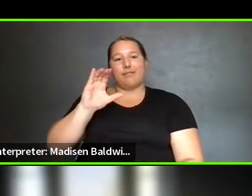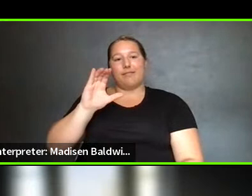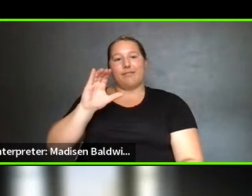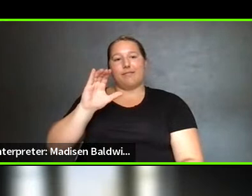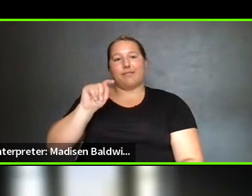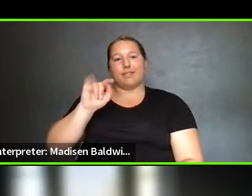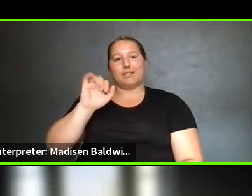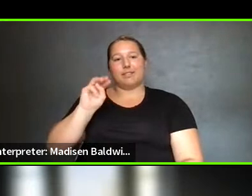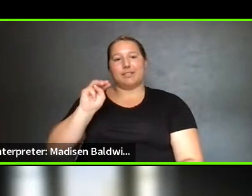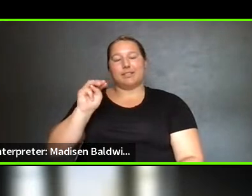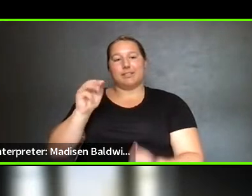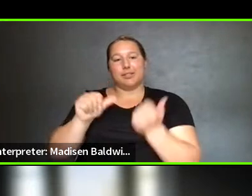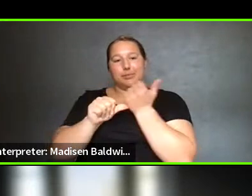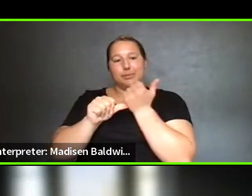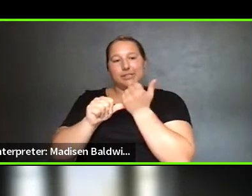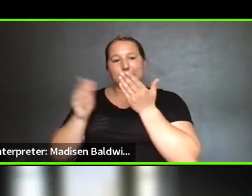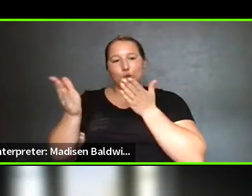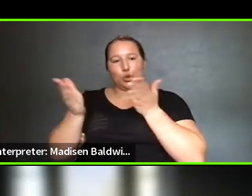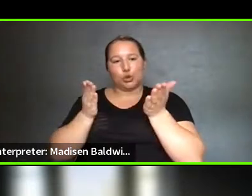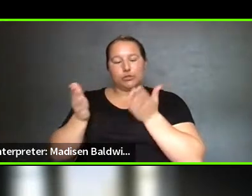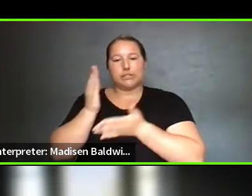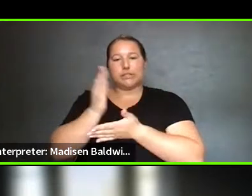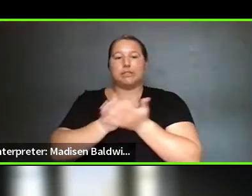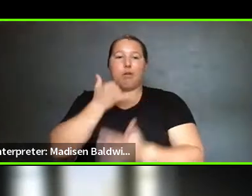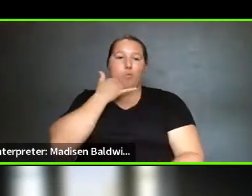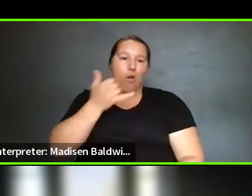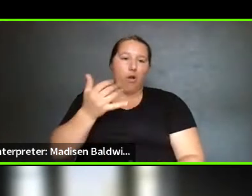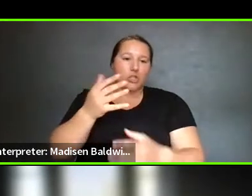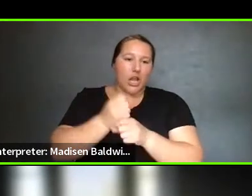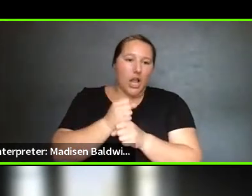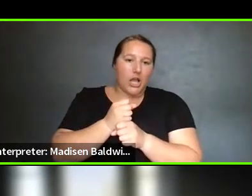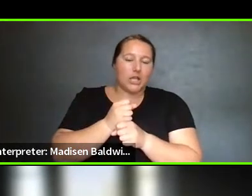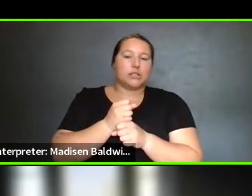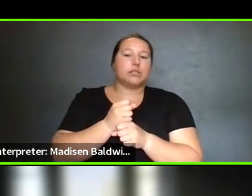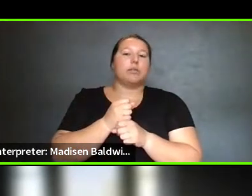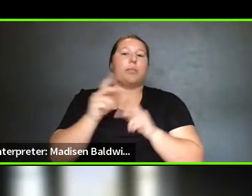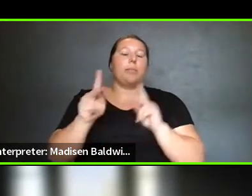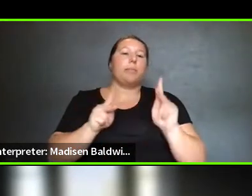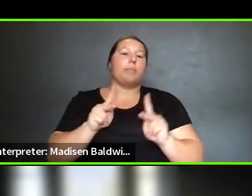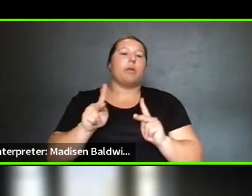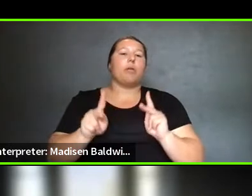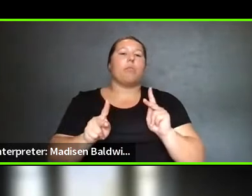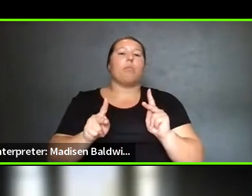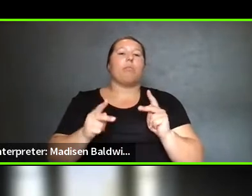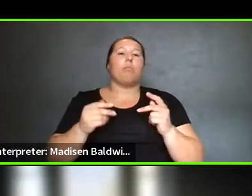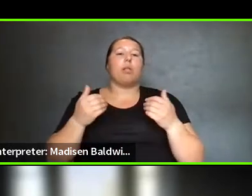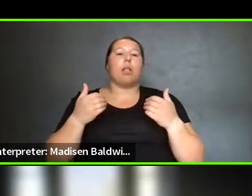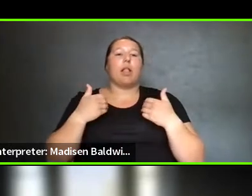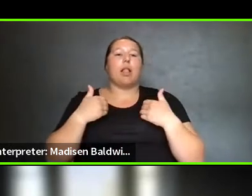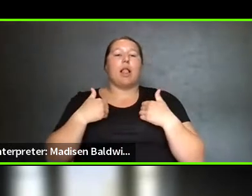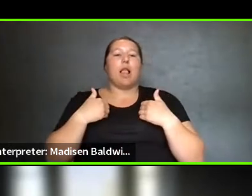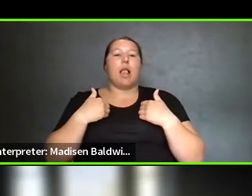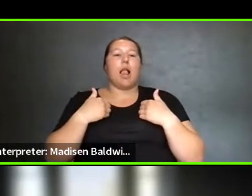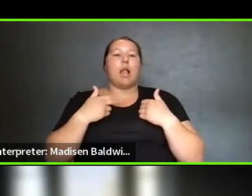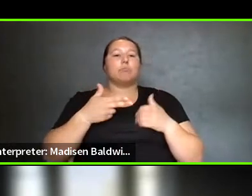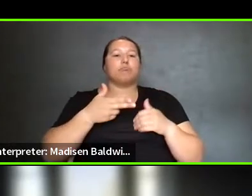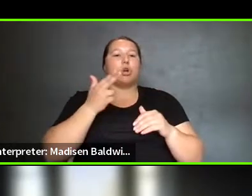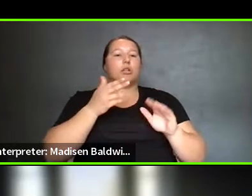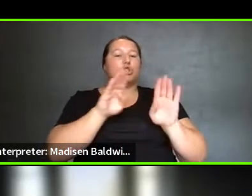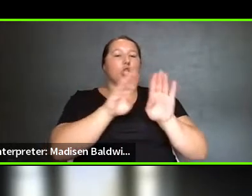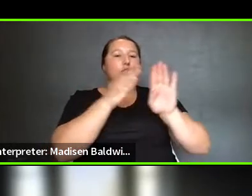services, some calls we've gotten are people have had gunshots go through their door or